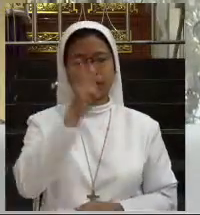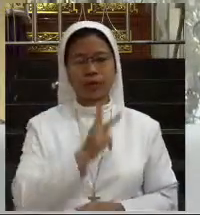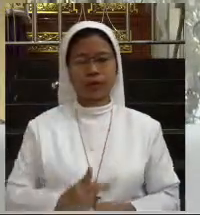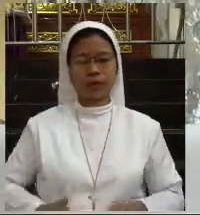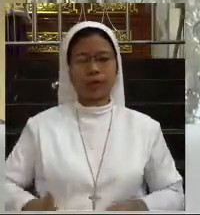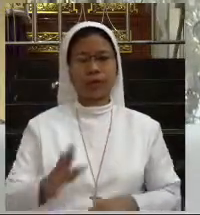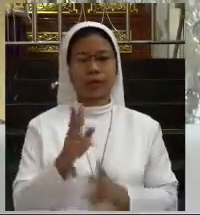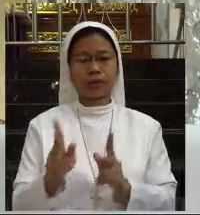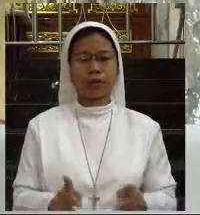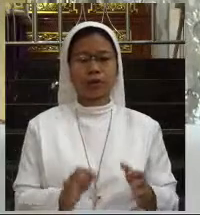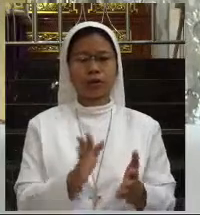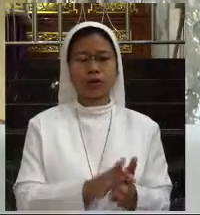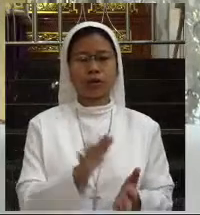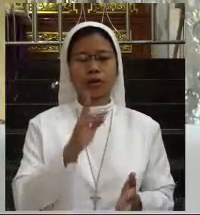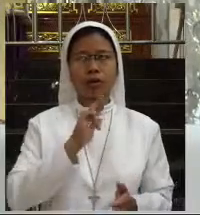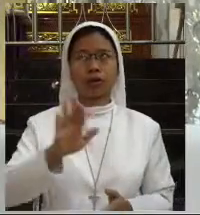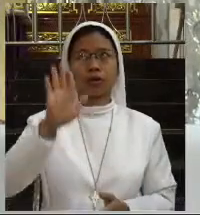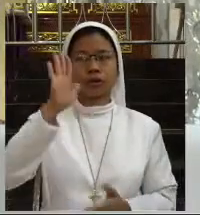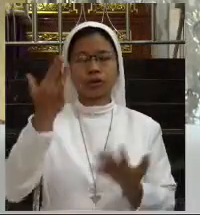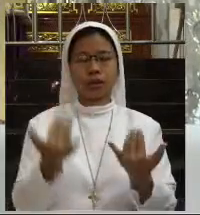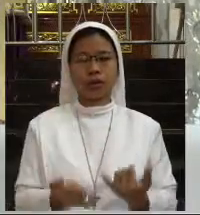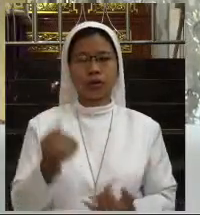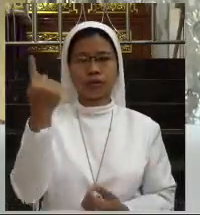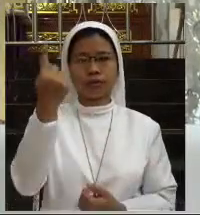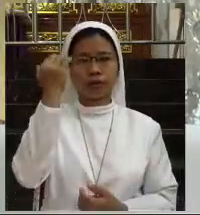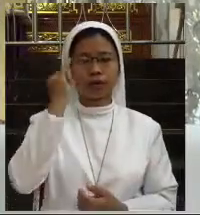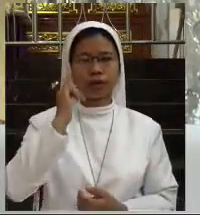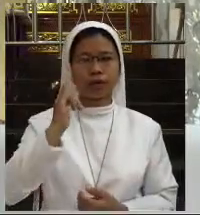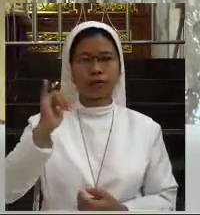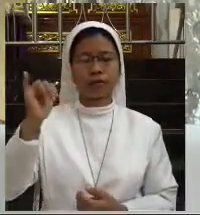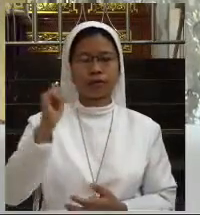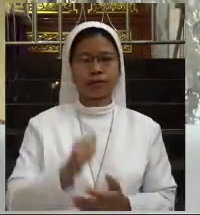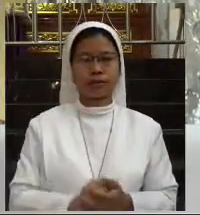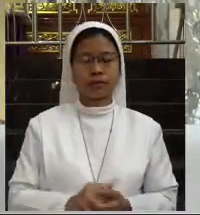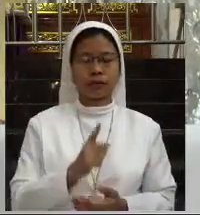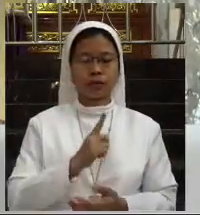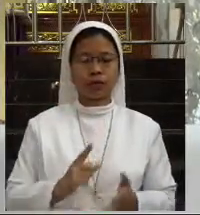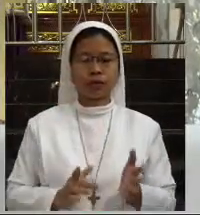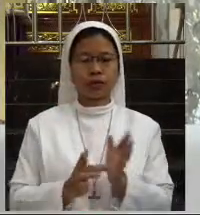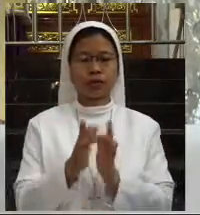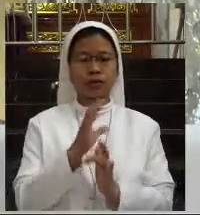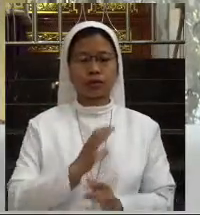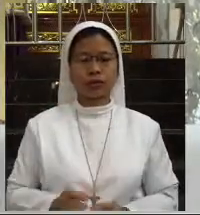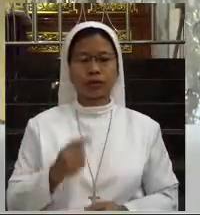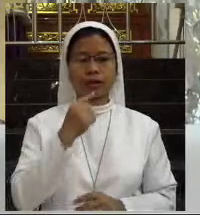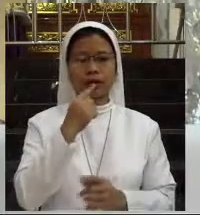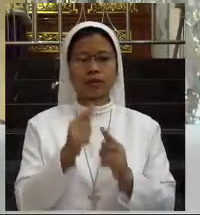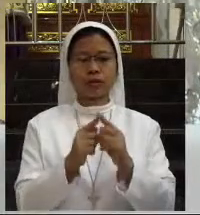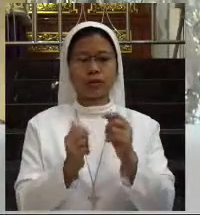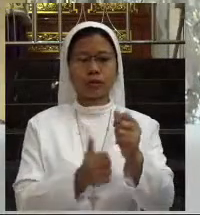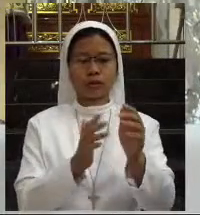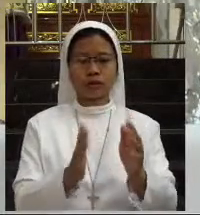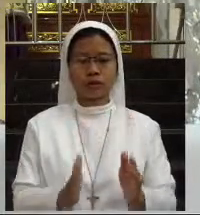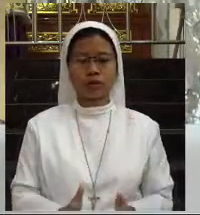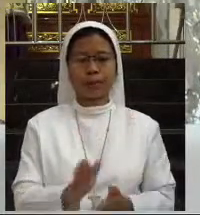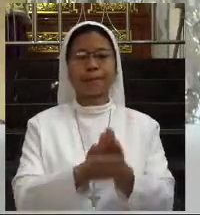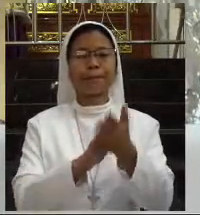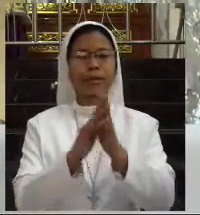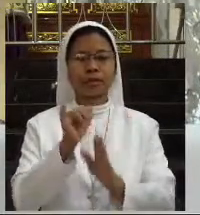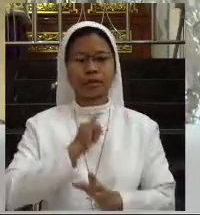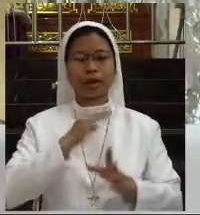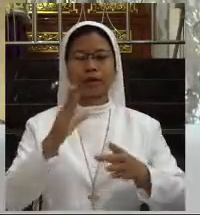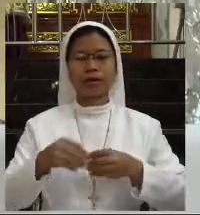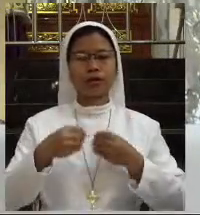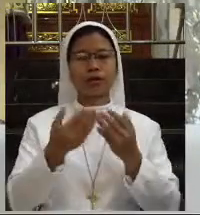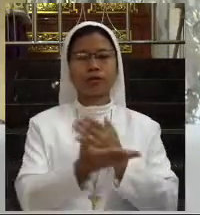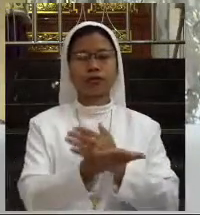the glory are yours, now and forever. O Lord Jesus Christ, who said to your apostles, Peace I leave you, my